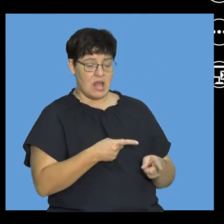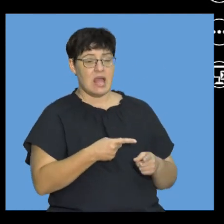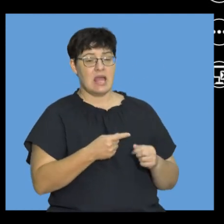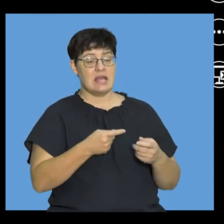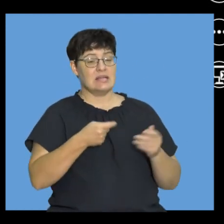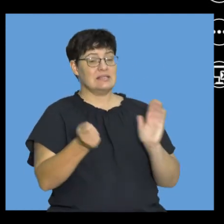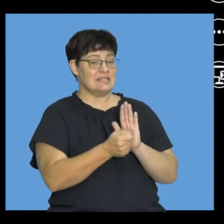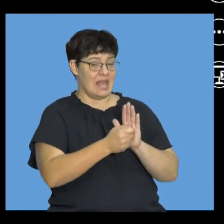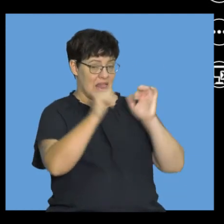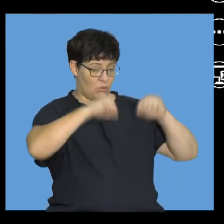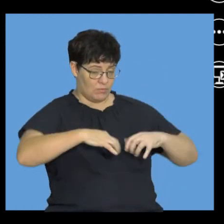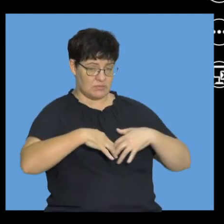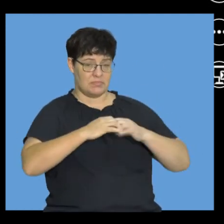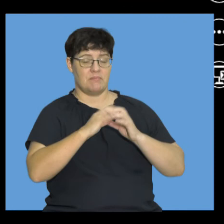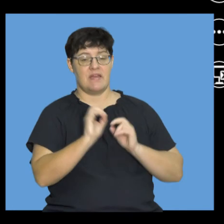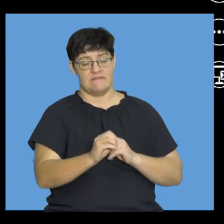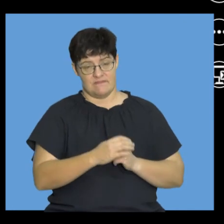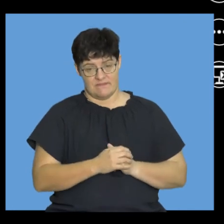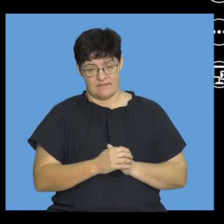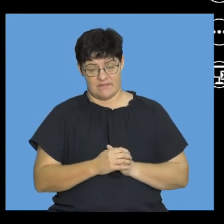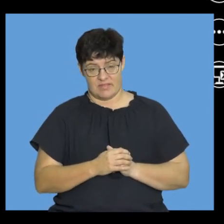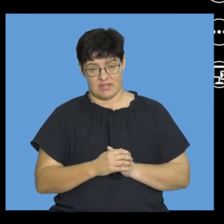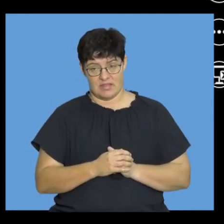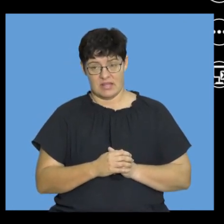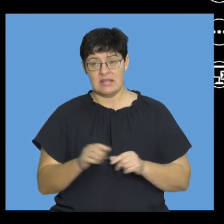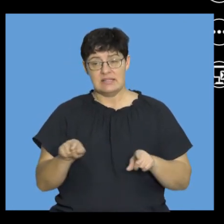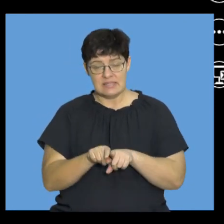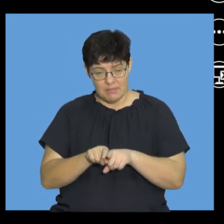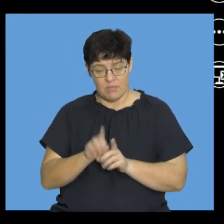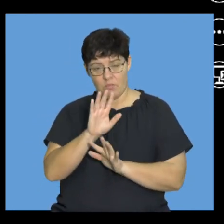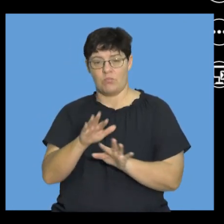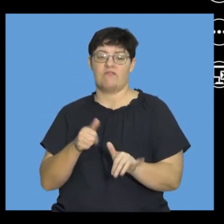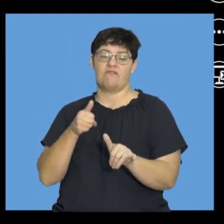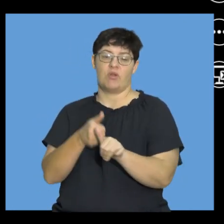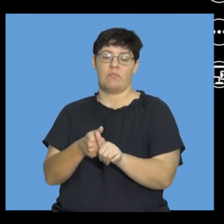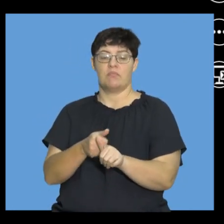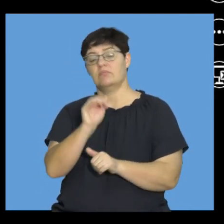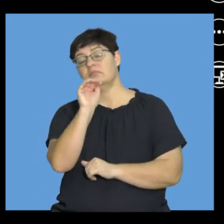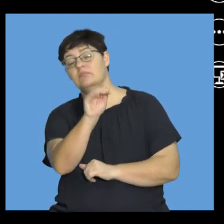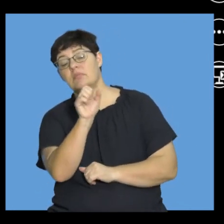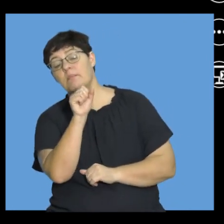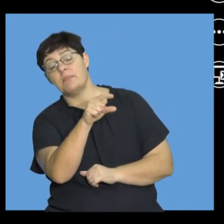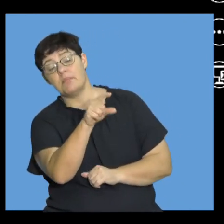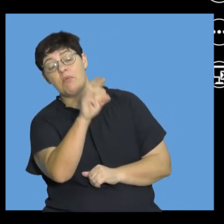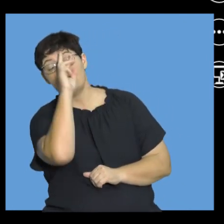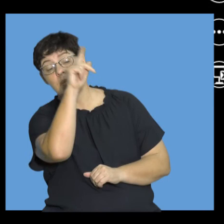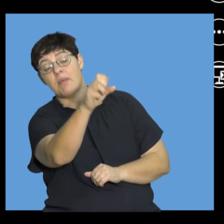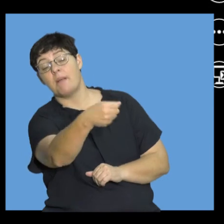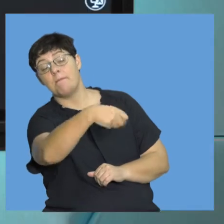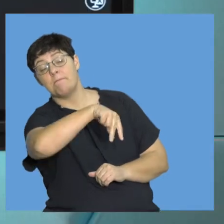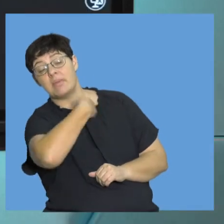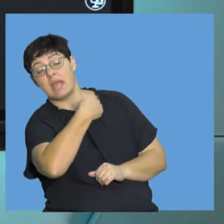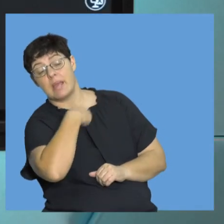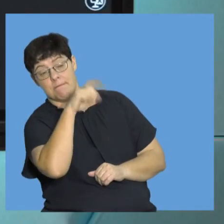place. And in that way, make sure that we follow up by sending reminders to our debtors